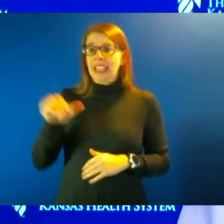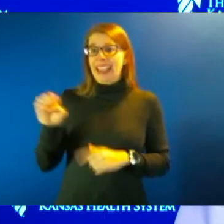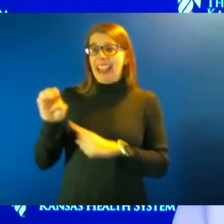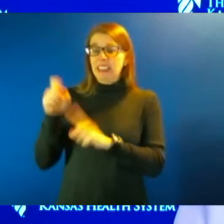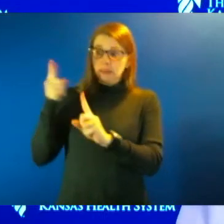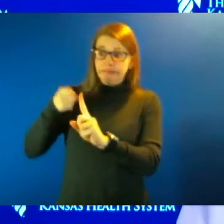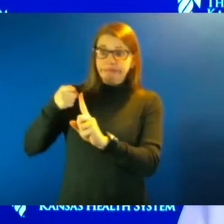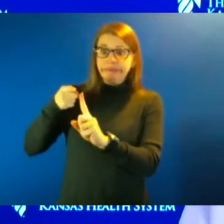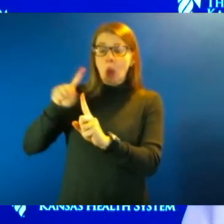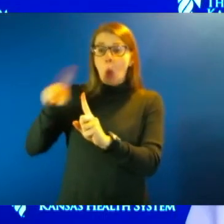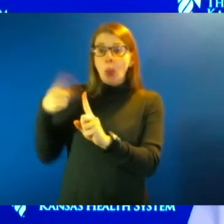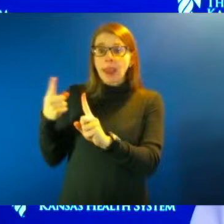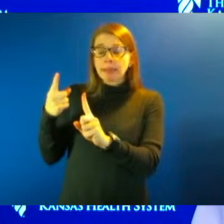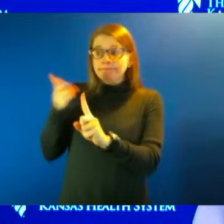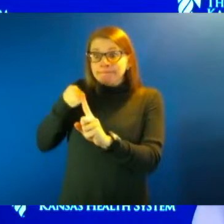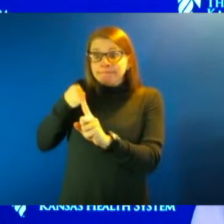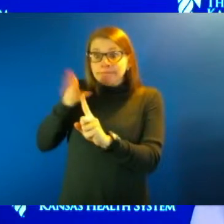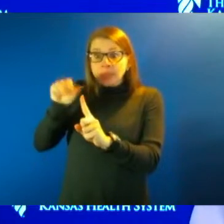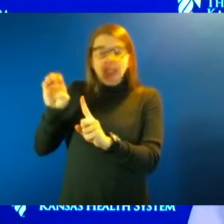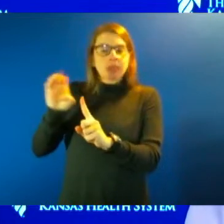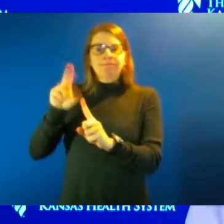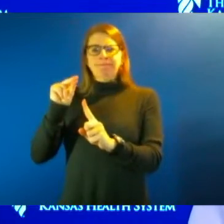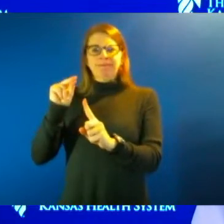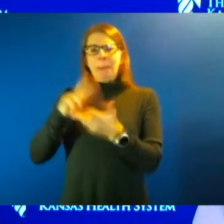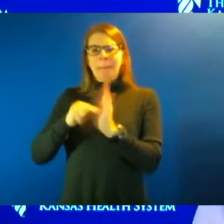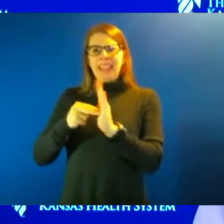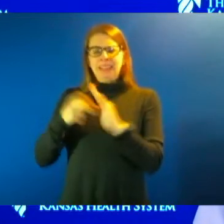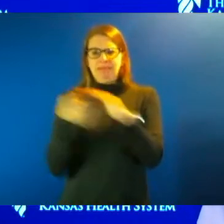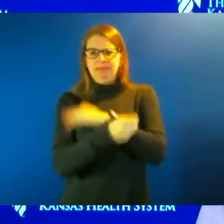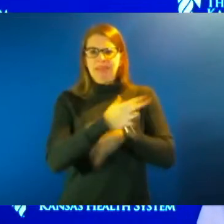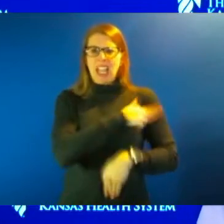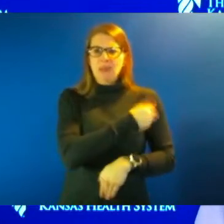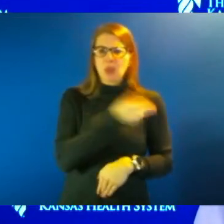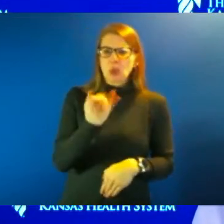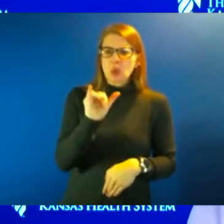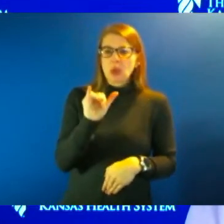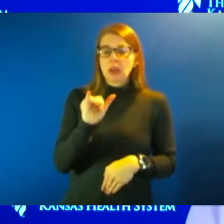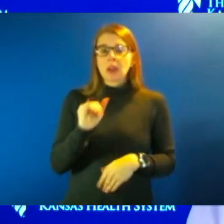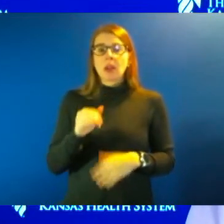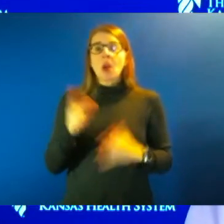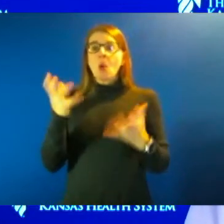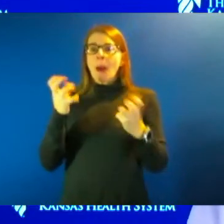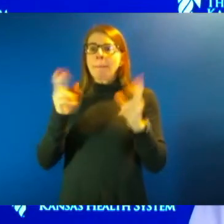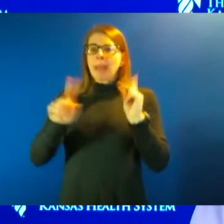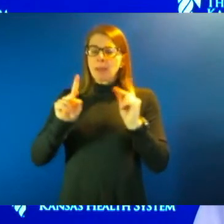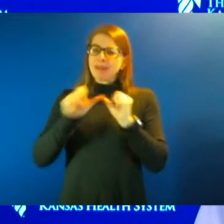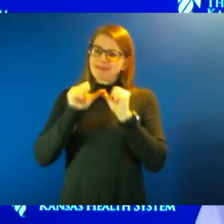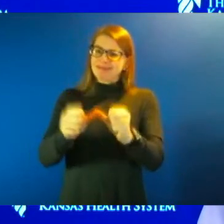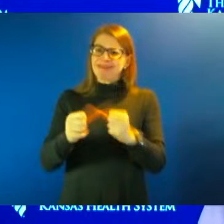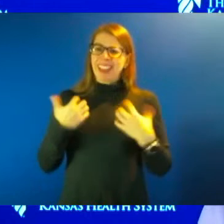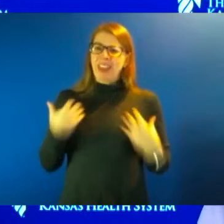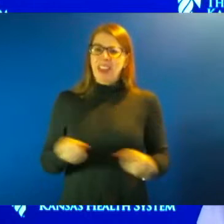the cases. We're talking about hospitalizations and really keeping people well. Also reducing